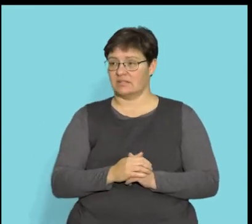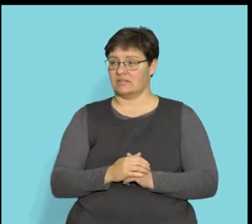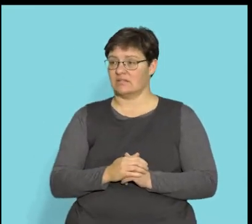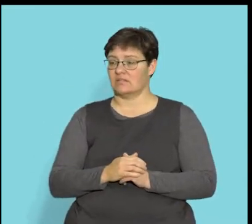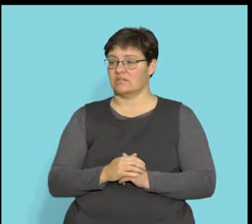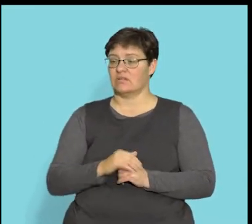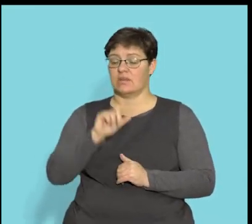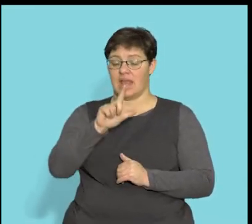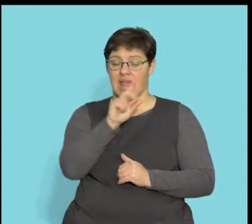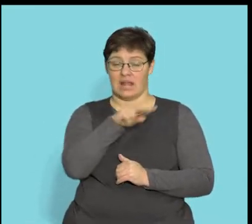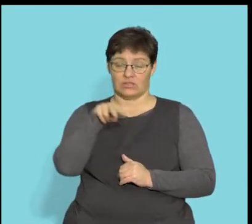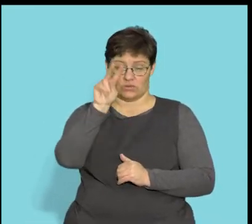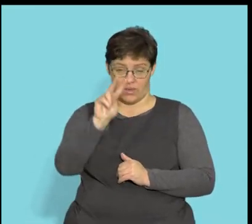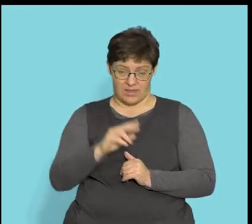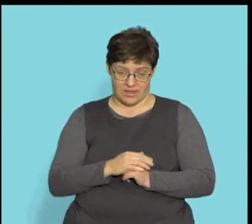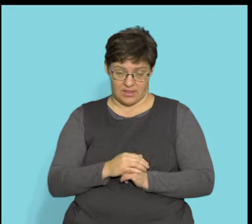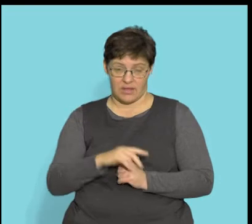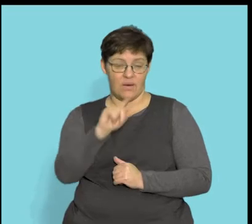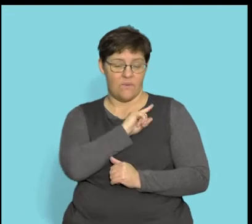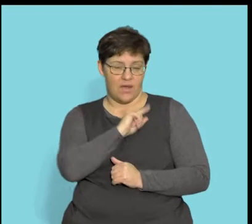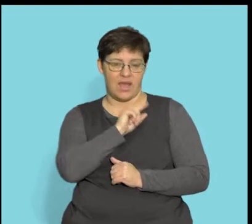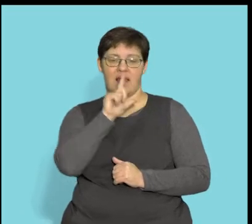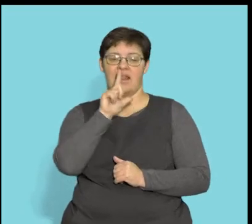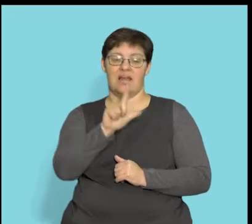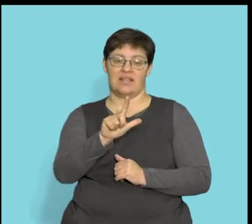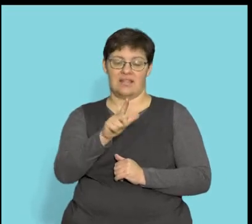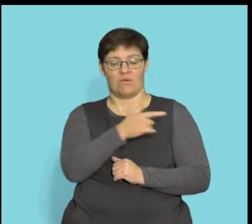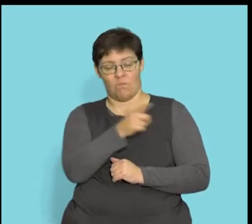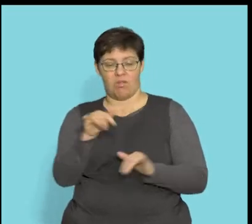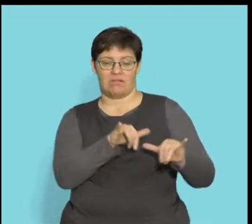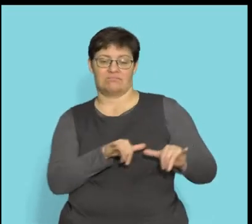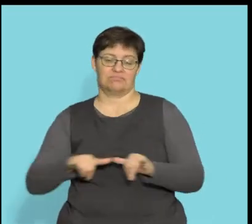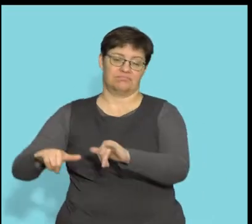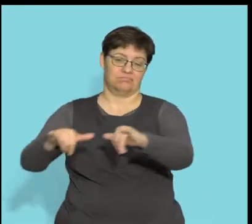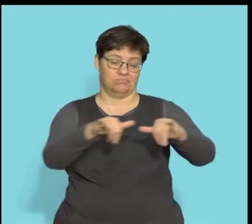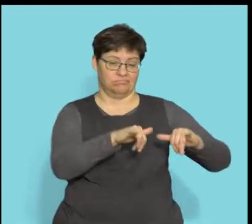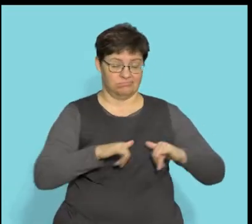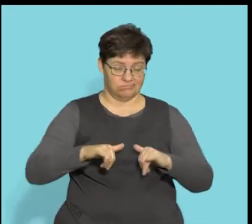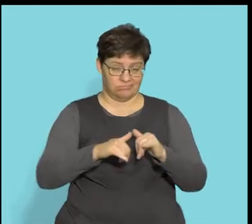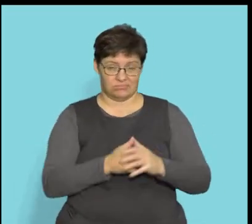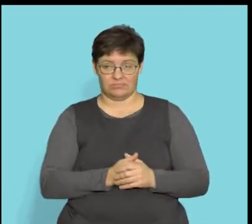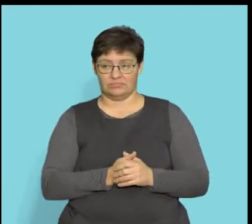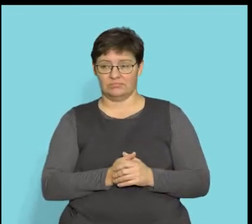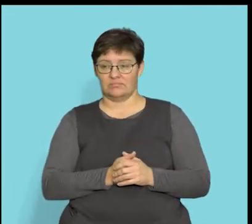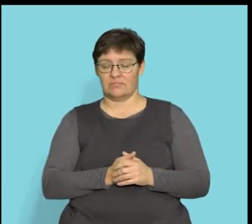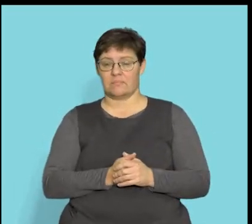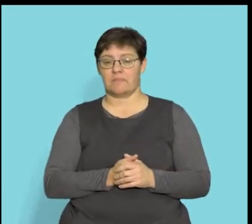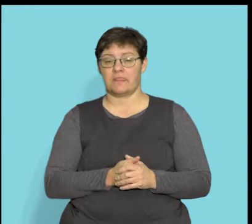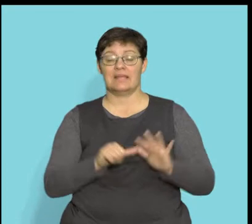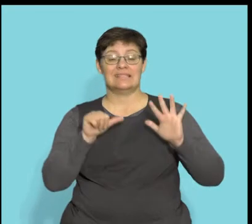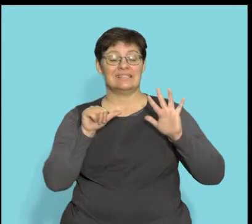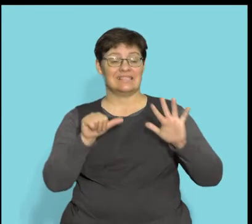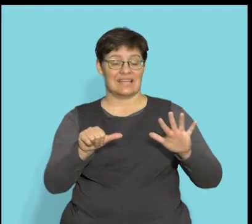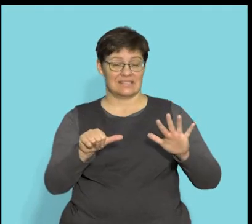the area of the squares is L squared because we know that the lengths are all equal amongst this square.